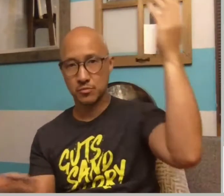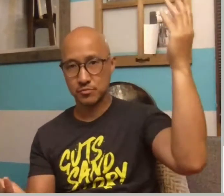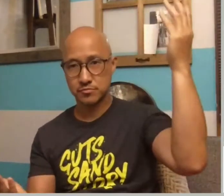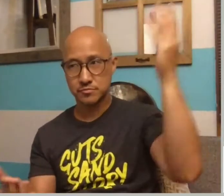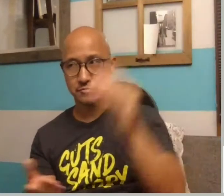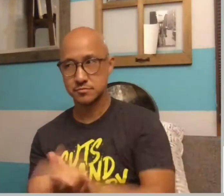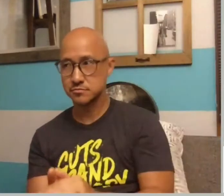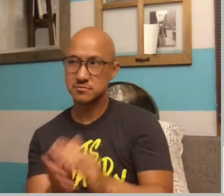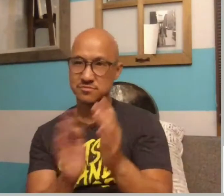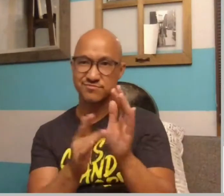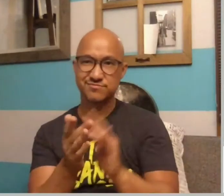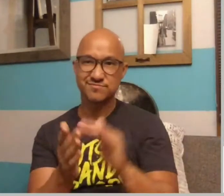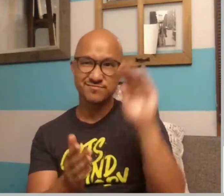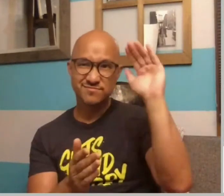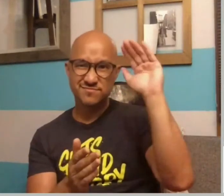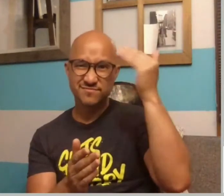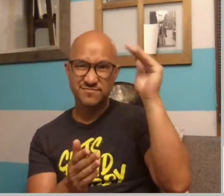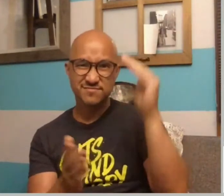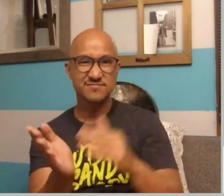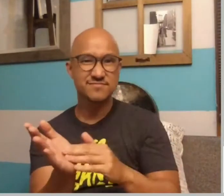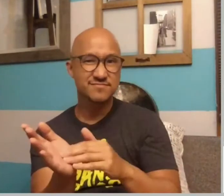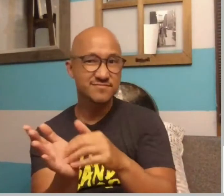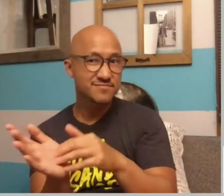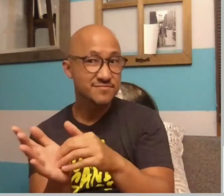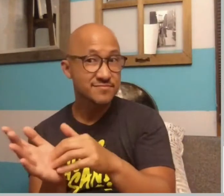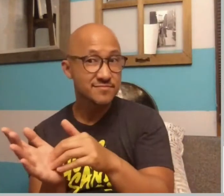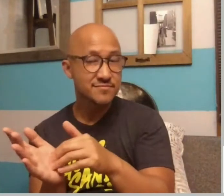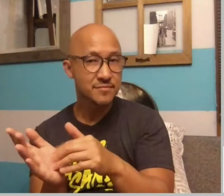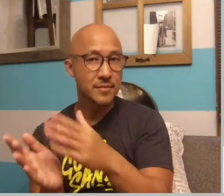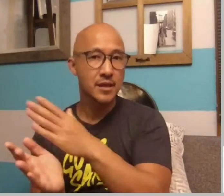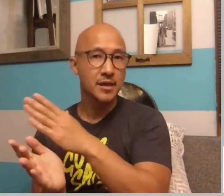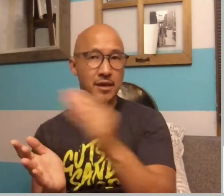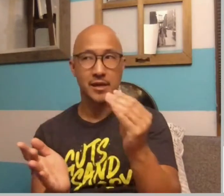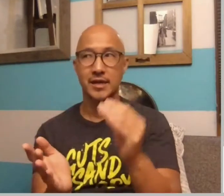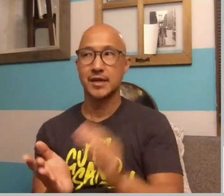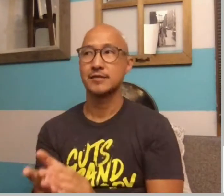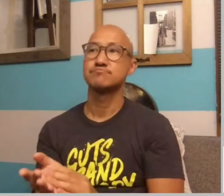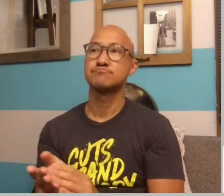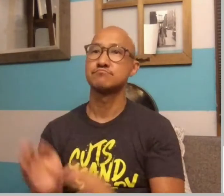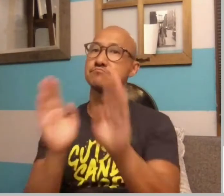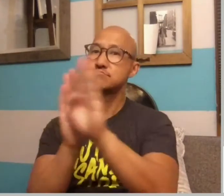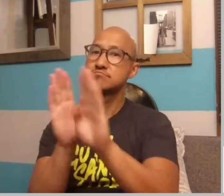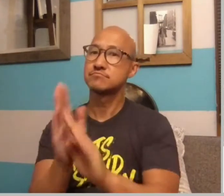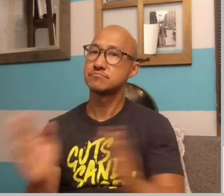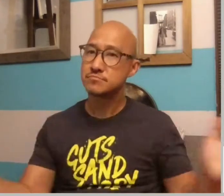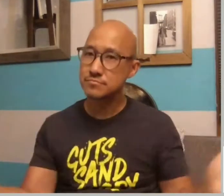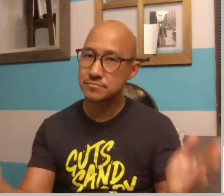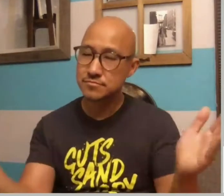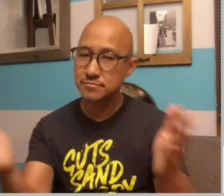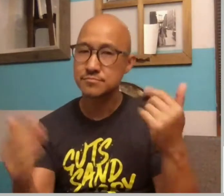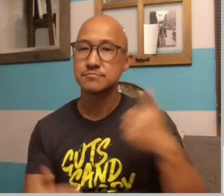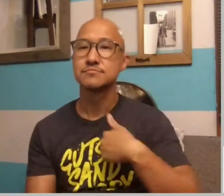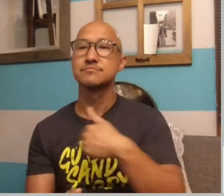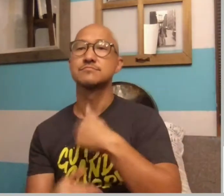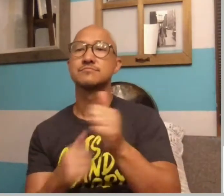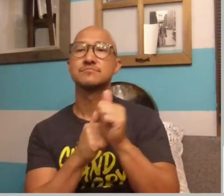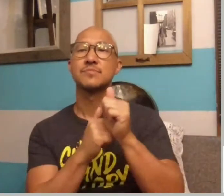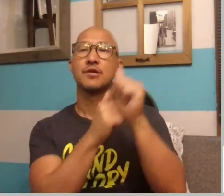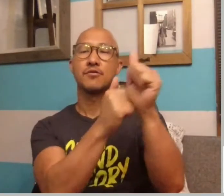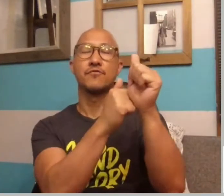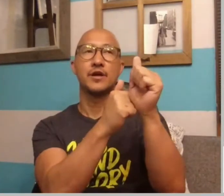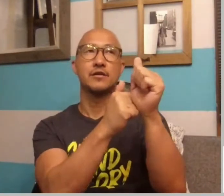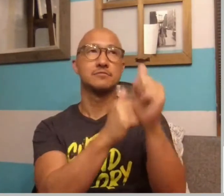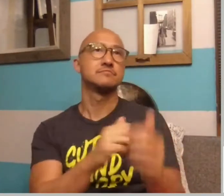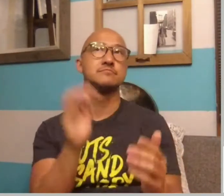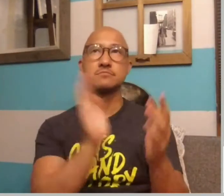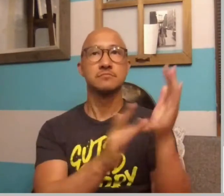this gospel should motivate us to follow in Jesus' footsteps, even if we think we're not that talented or we wouldn't really affect people's